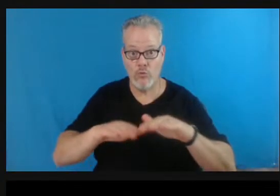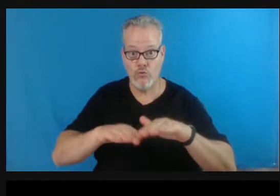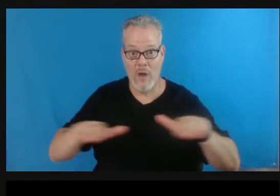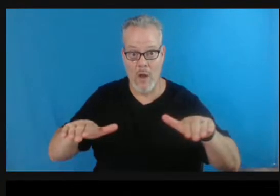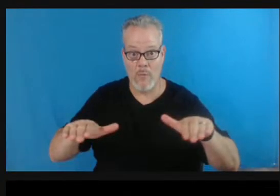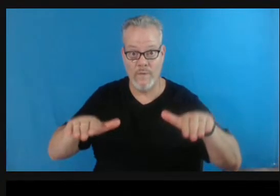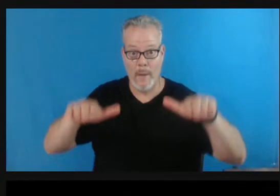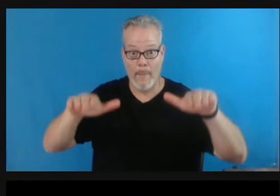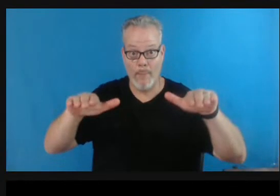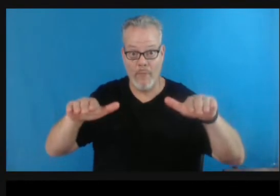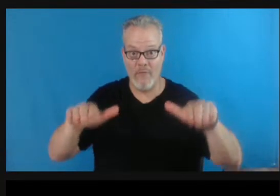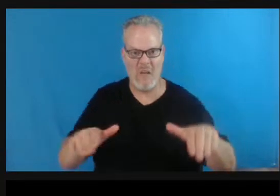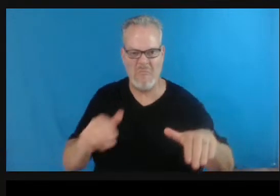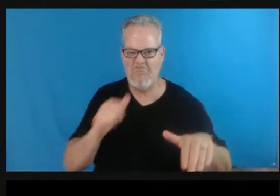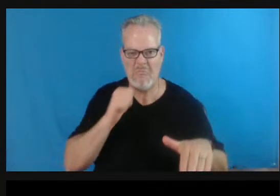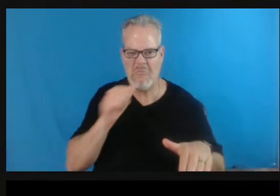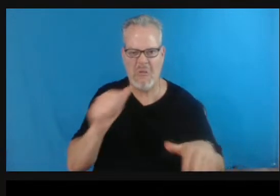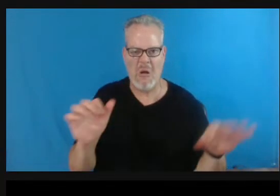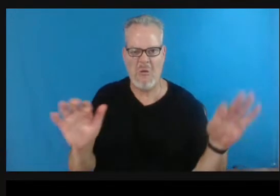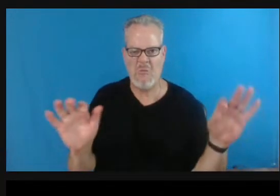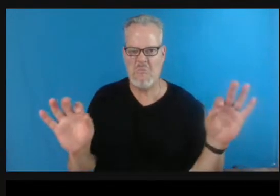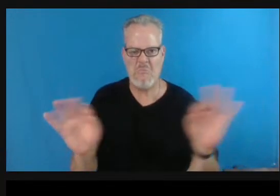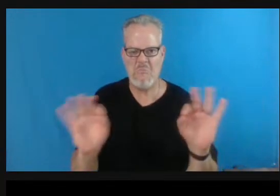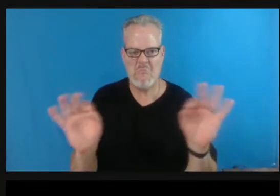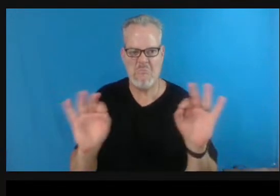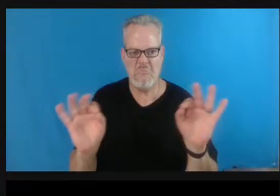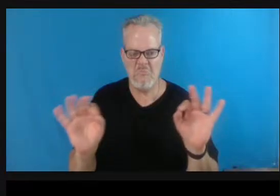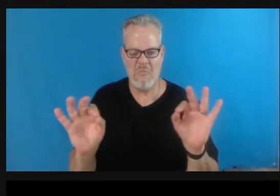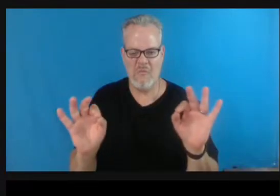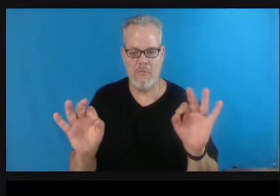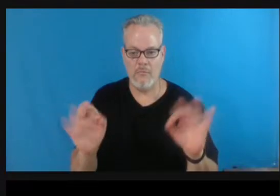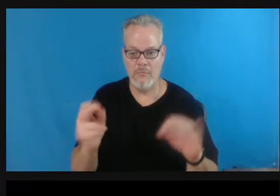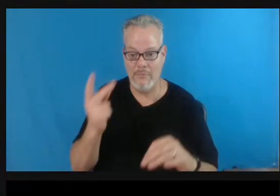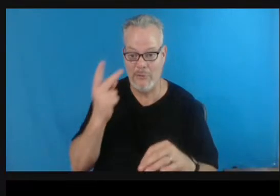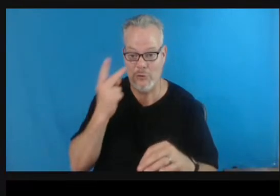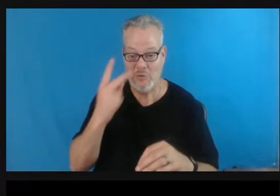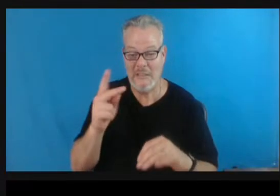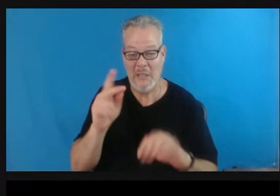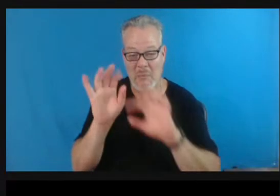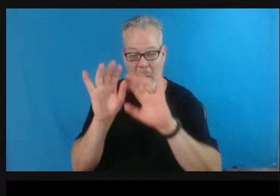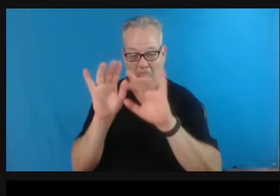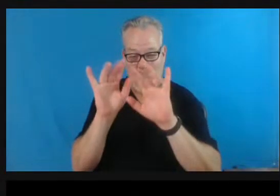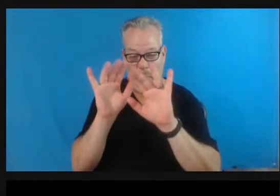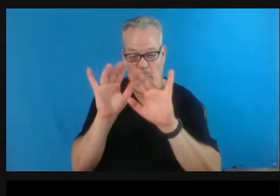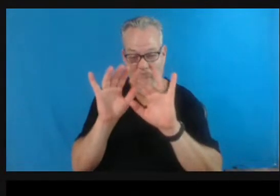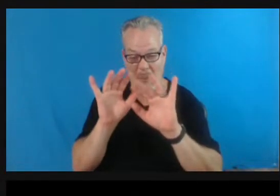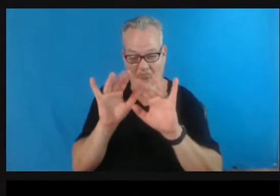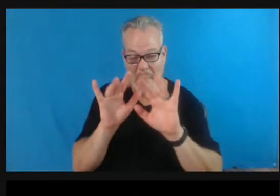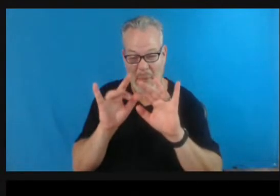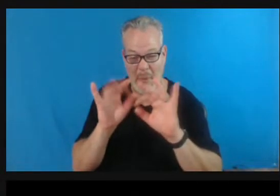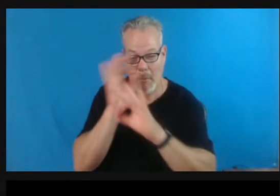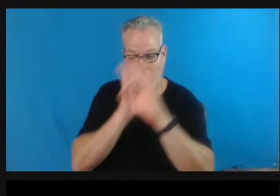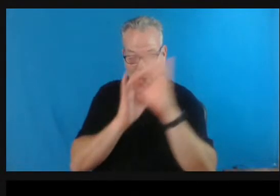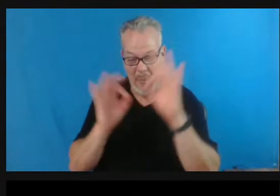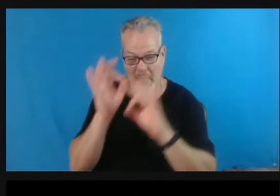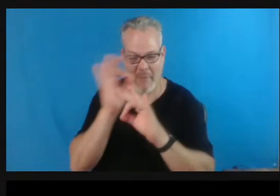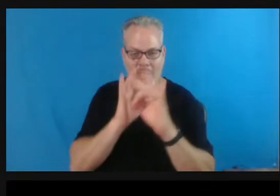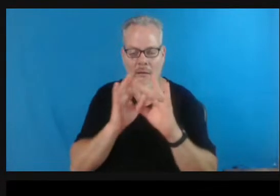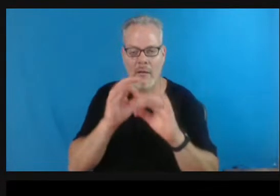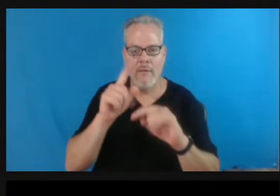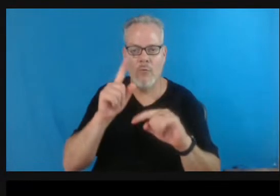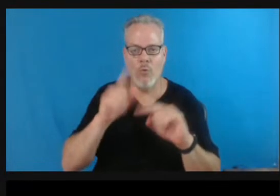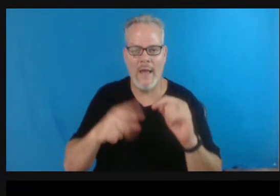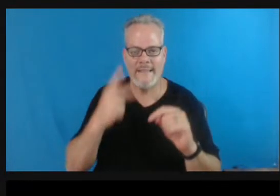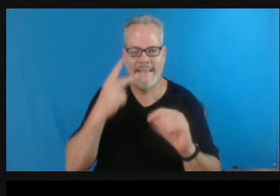all. But what you also see is a speckled area, which is this where it lacks coherence. So